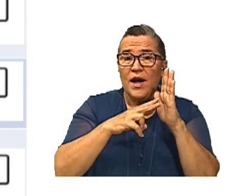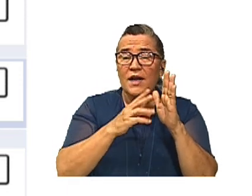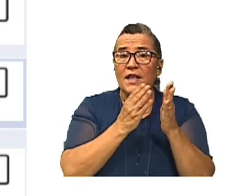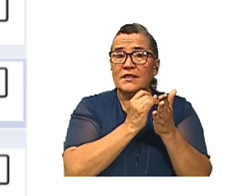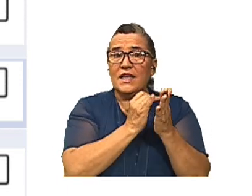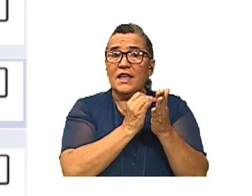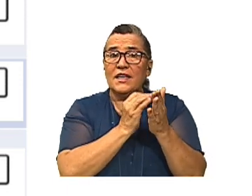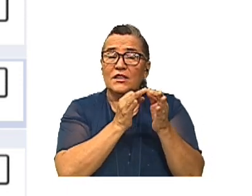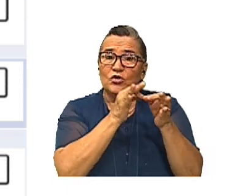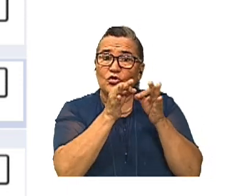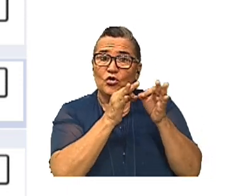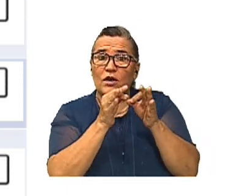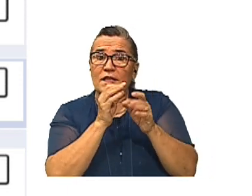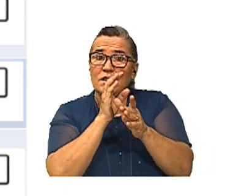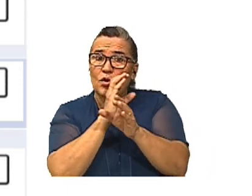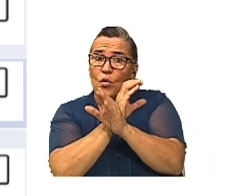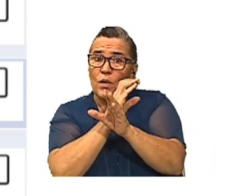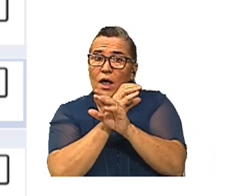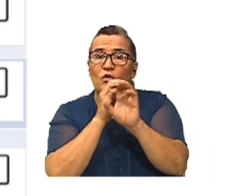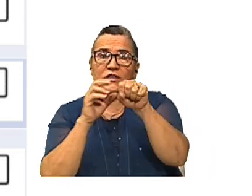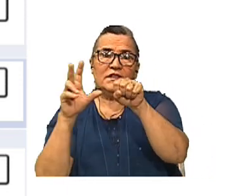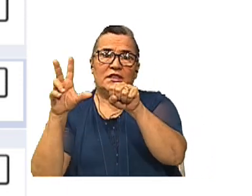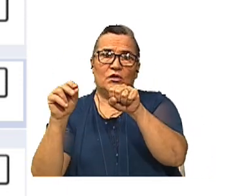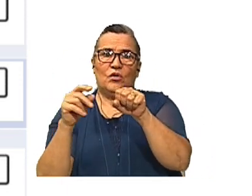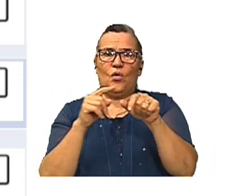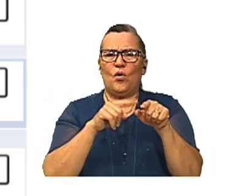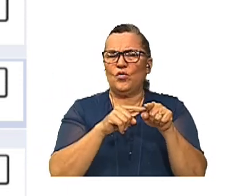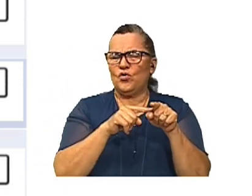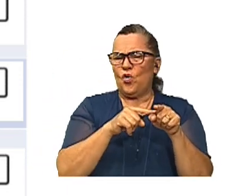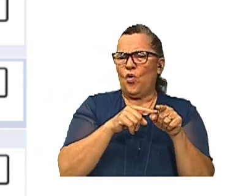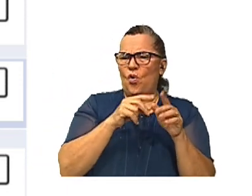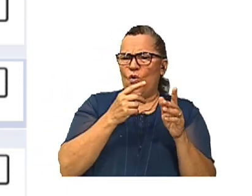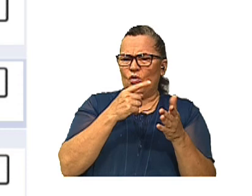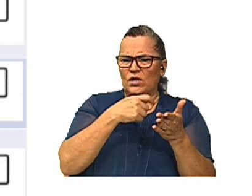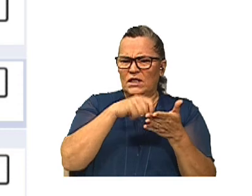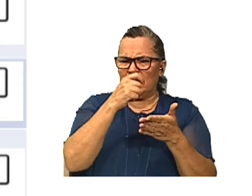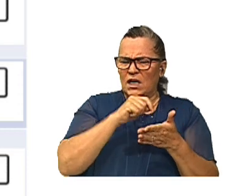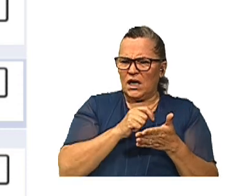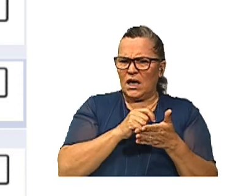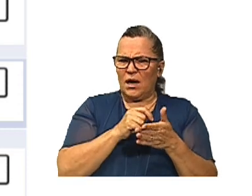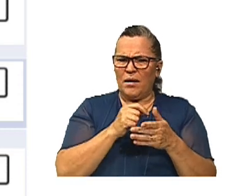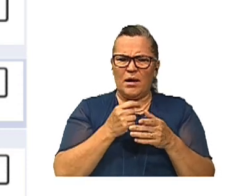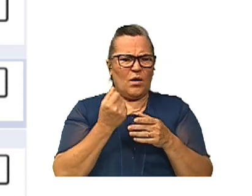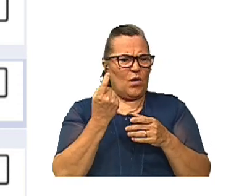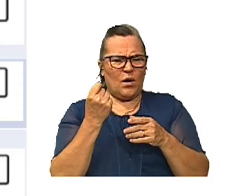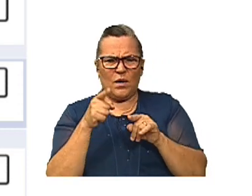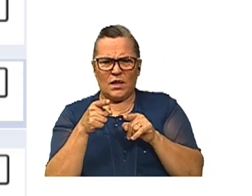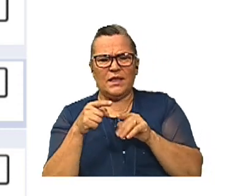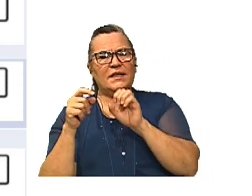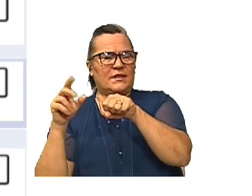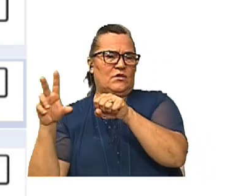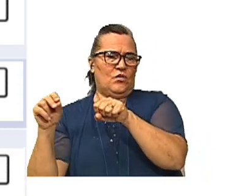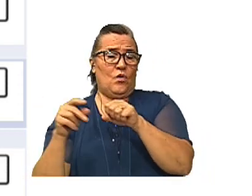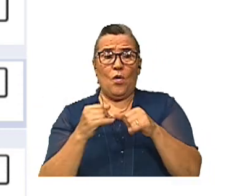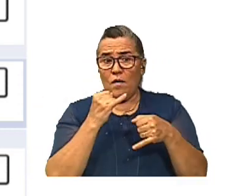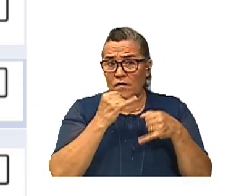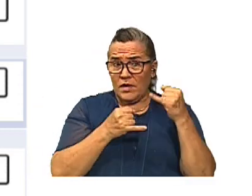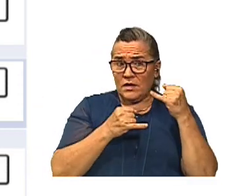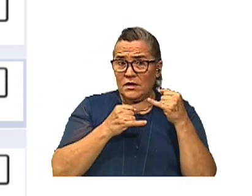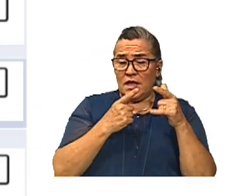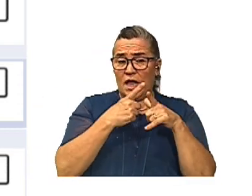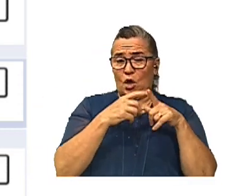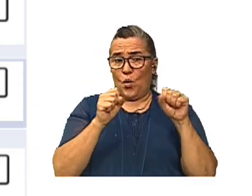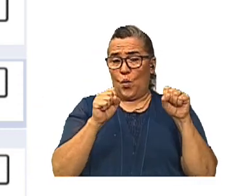no? Did I check on the words that I didn't understand? Yes or no? Did I finish the linguistic